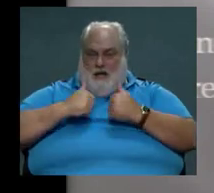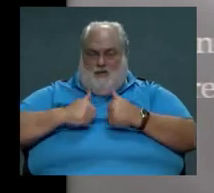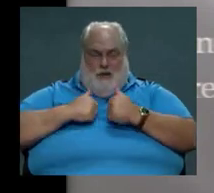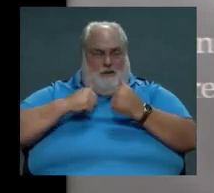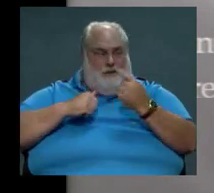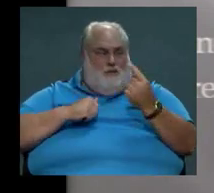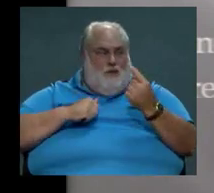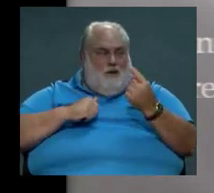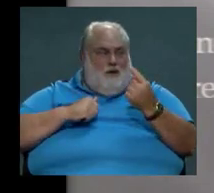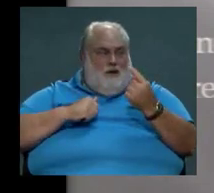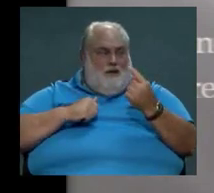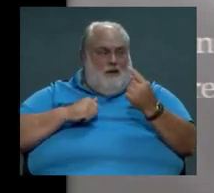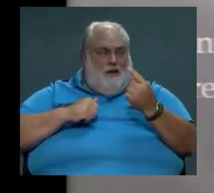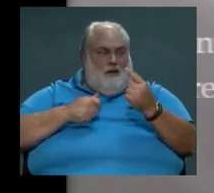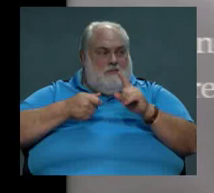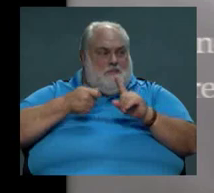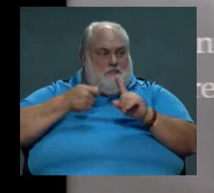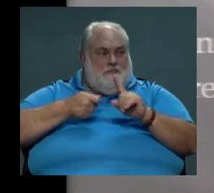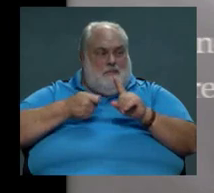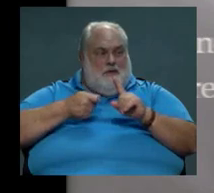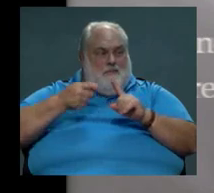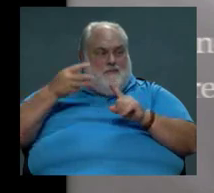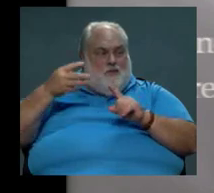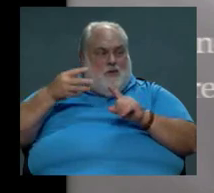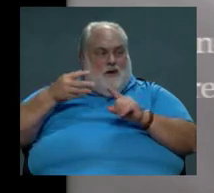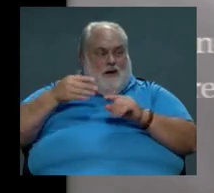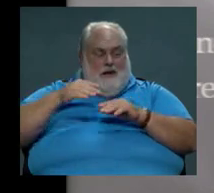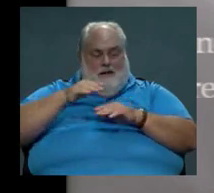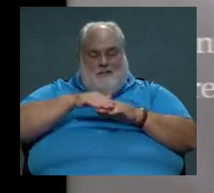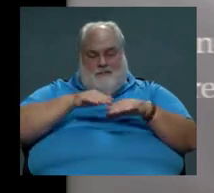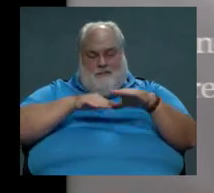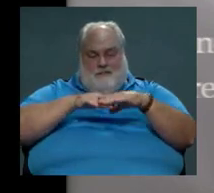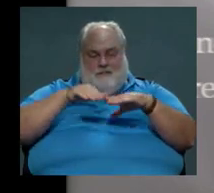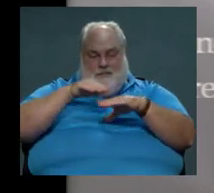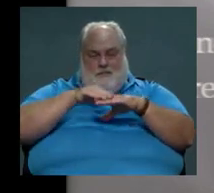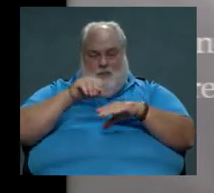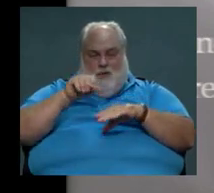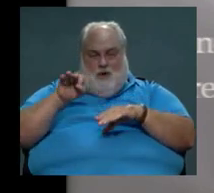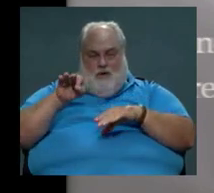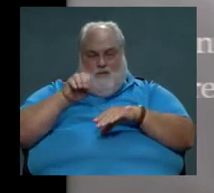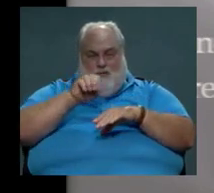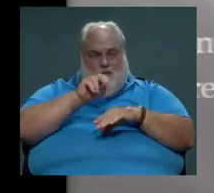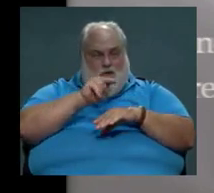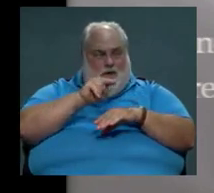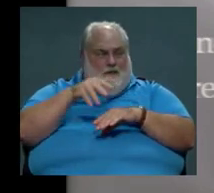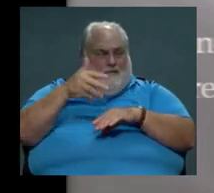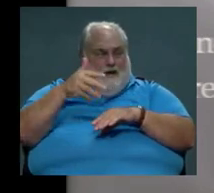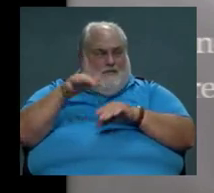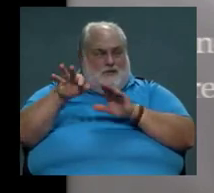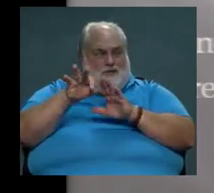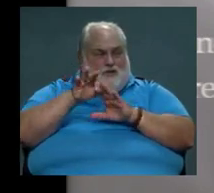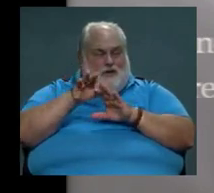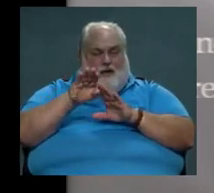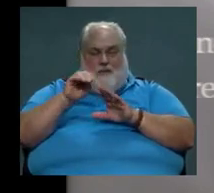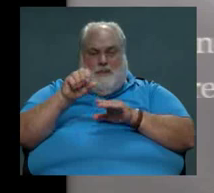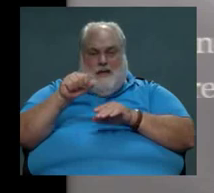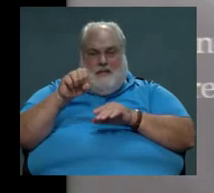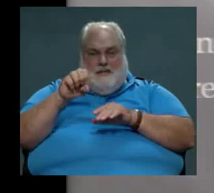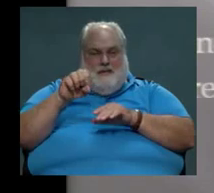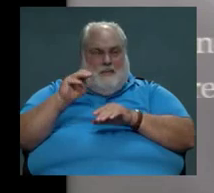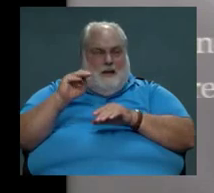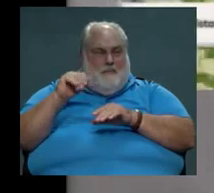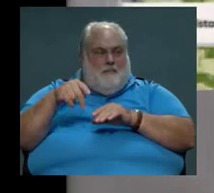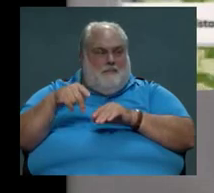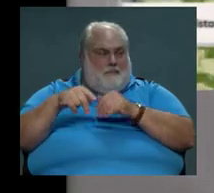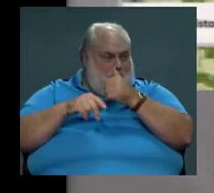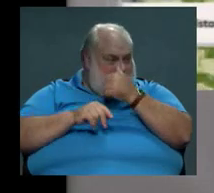with a little magnifying glass. Number 4 is the layer list. You can turn things off and on. Number 5, you can choose your base map. Next,